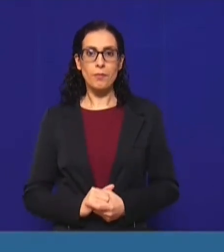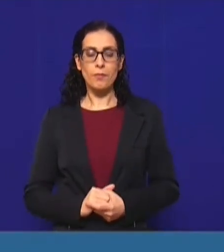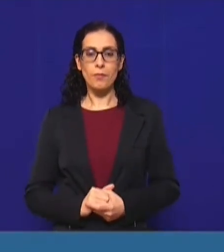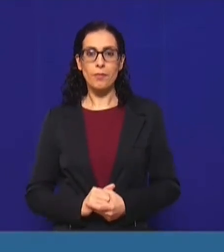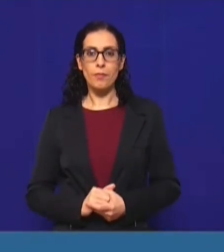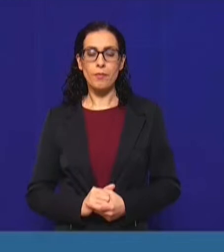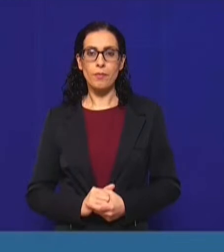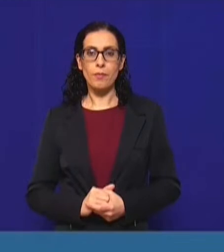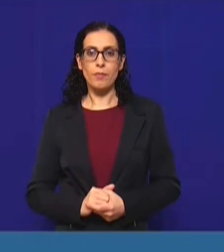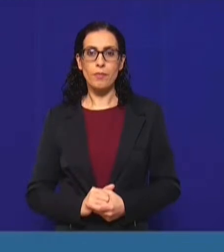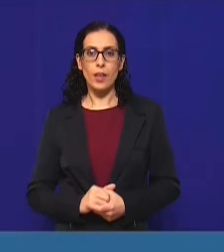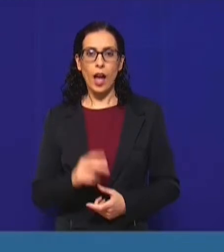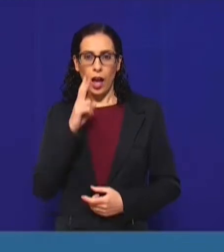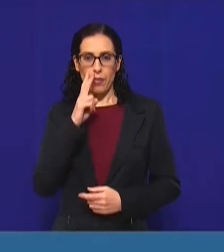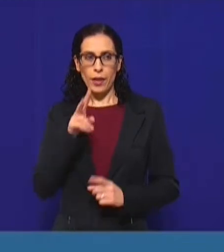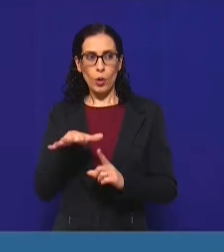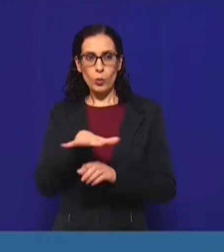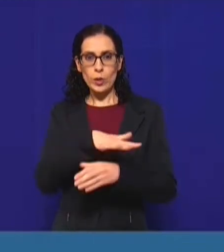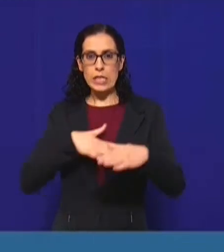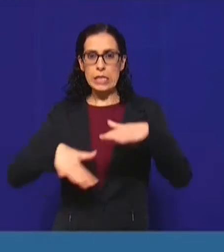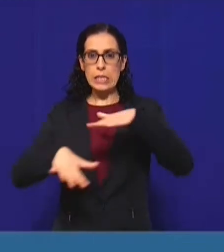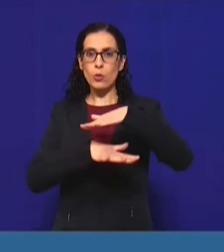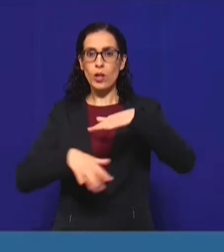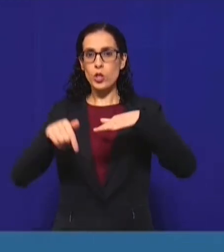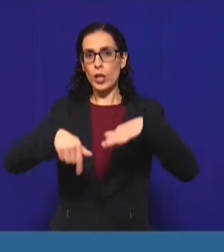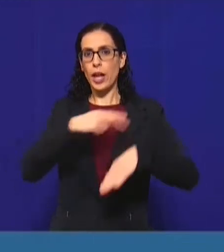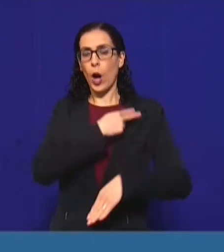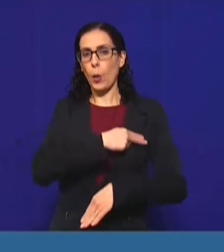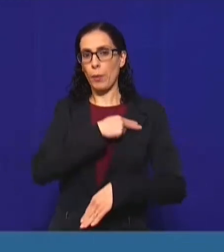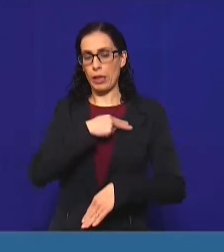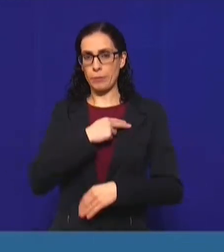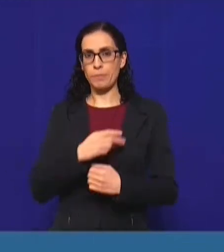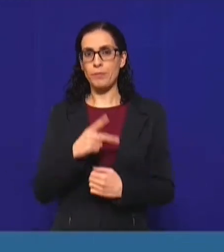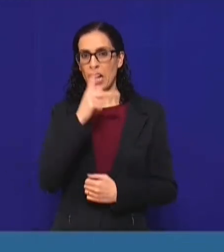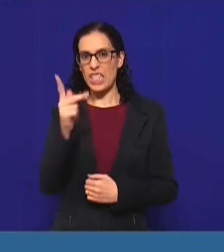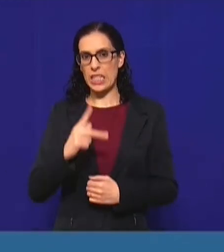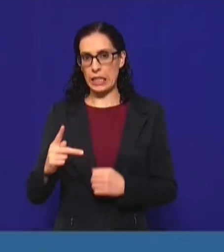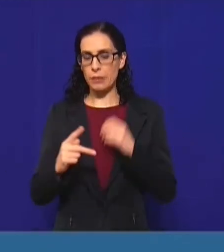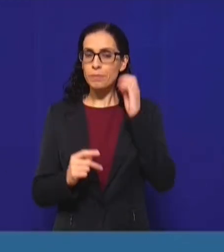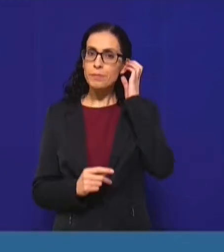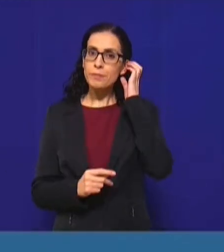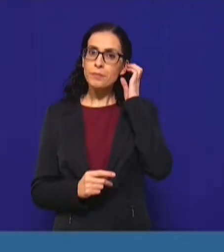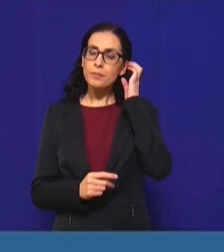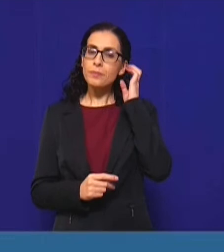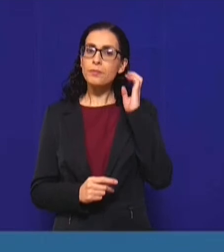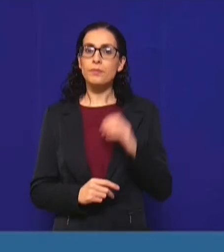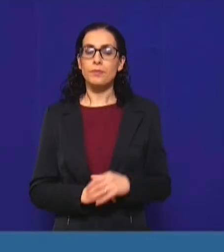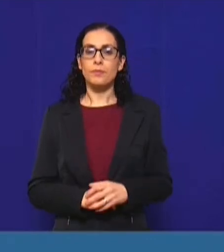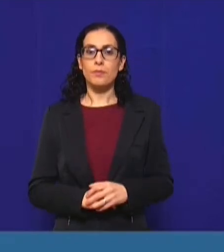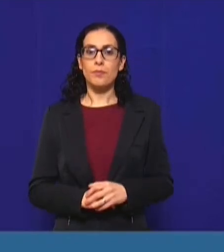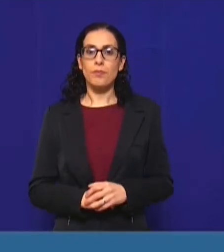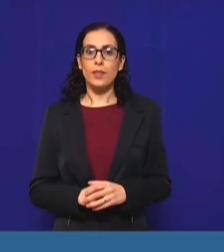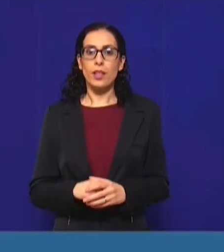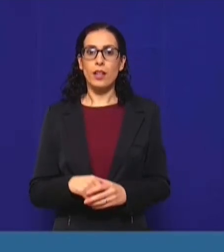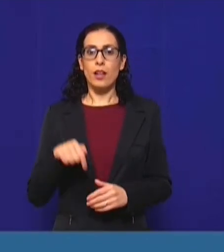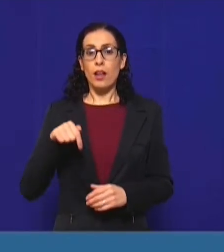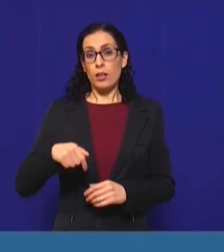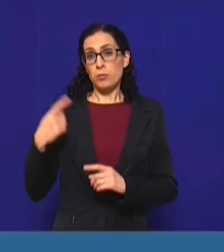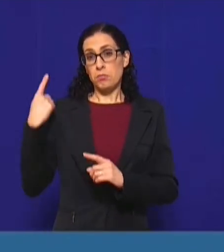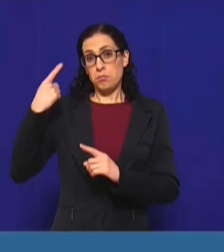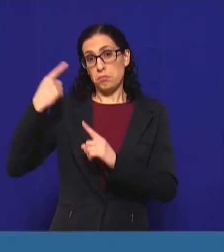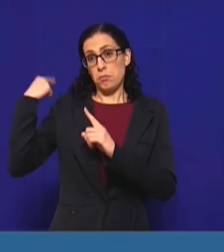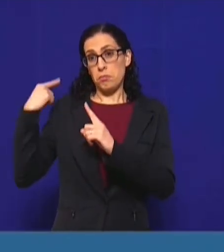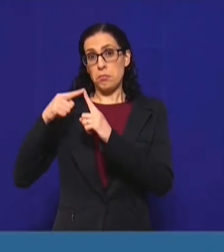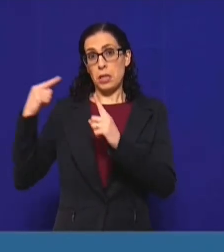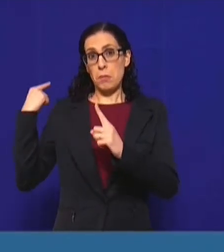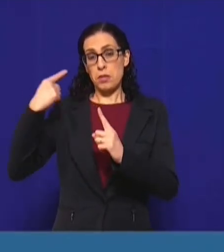Kien ħarsu naqra x'qed jiġri fir-rigward tal-każijiet. Il-total ta' każijiet li għandna f'dan l-aħħar 24 siegħa